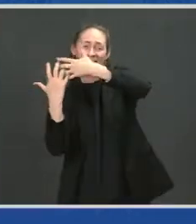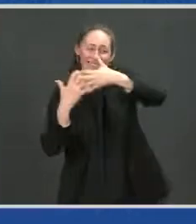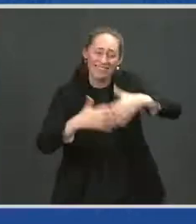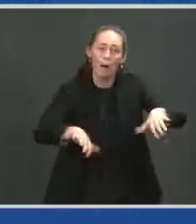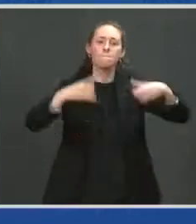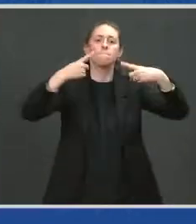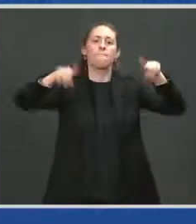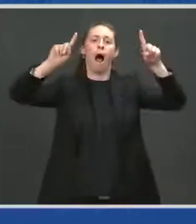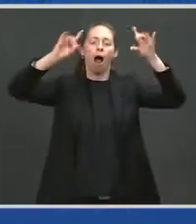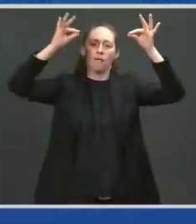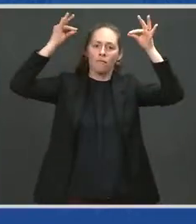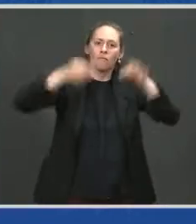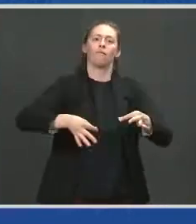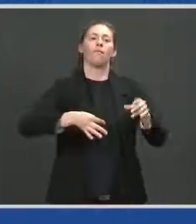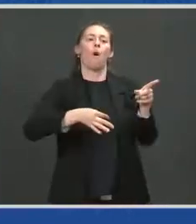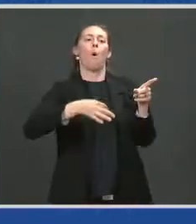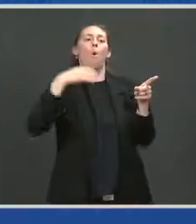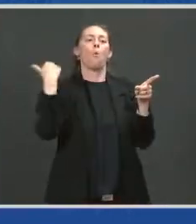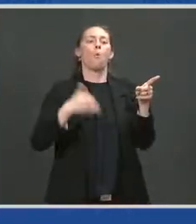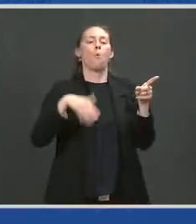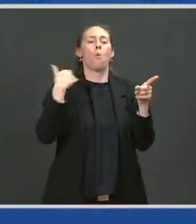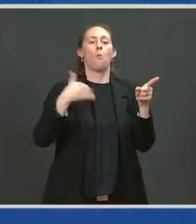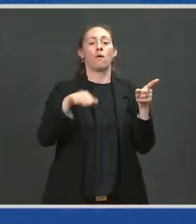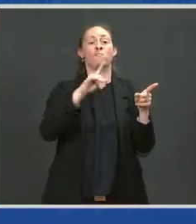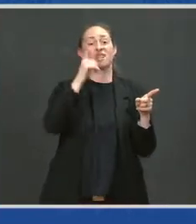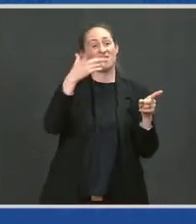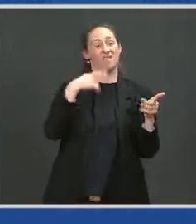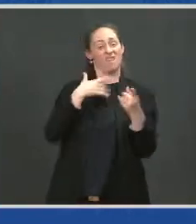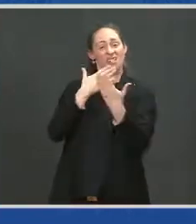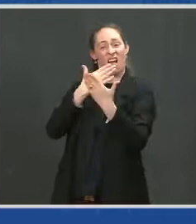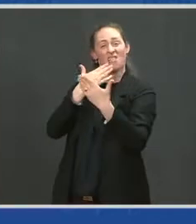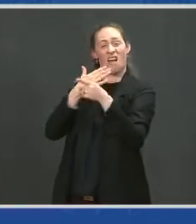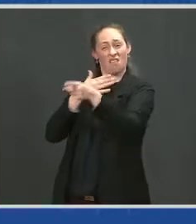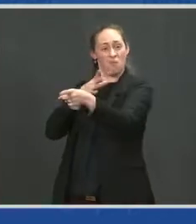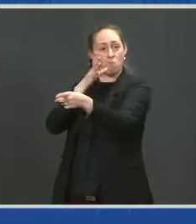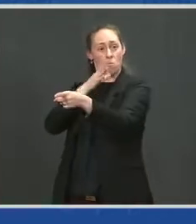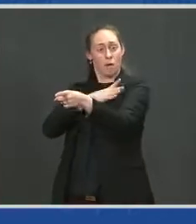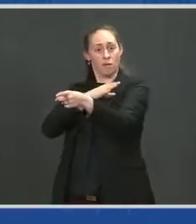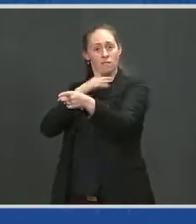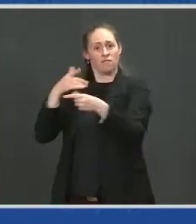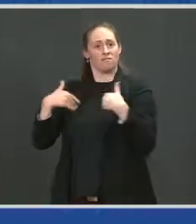woman with a smartphone camera, a crowd that was traumatized